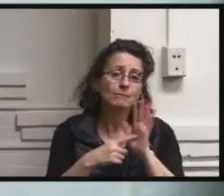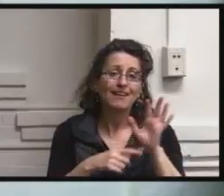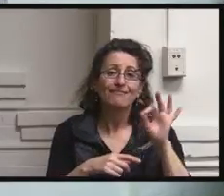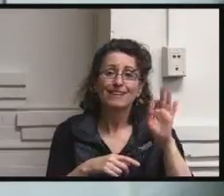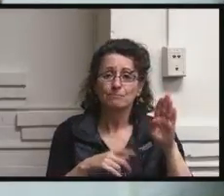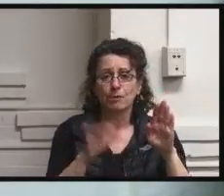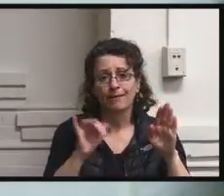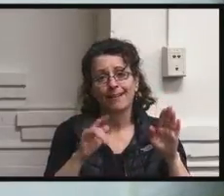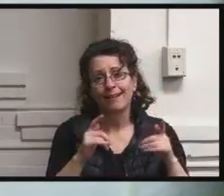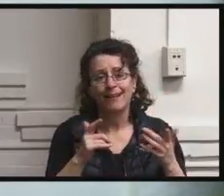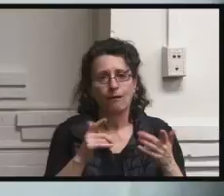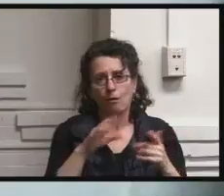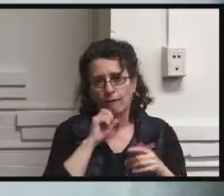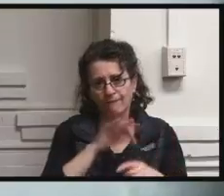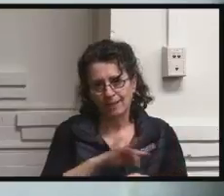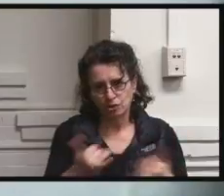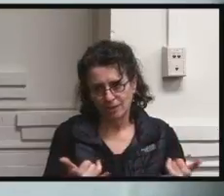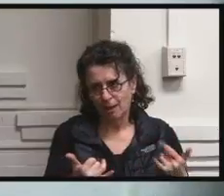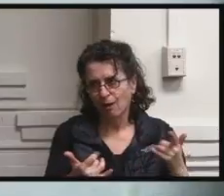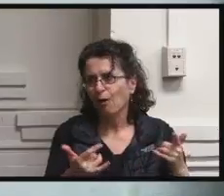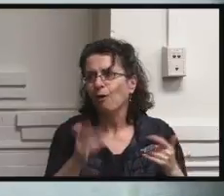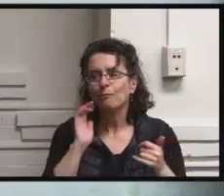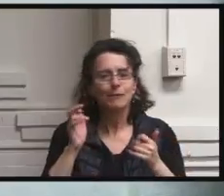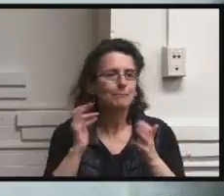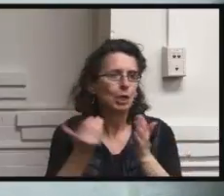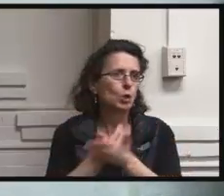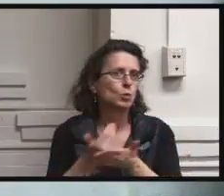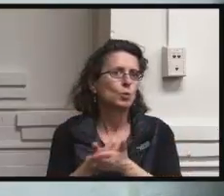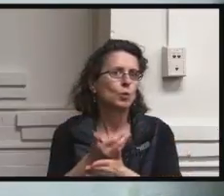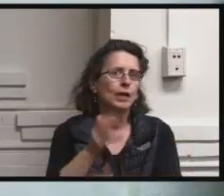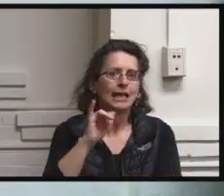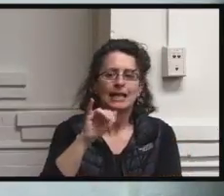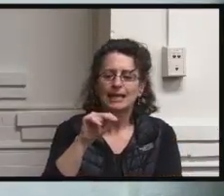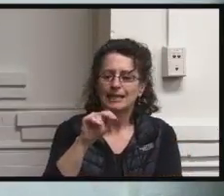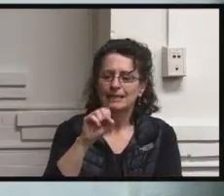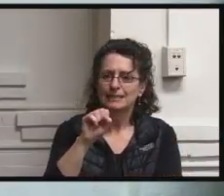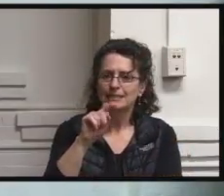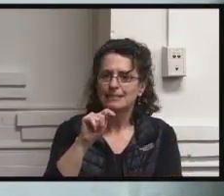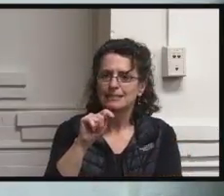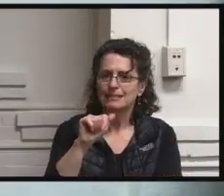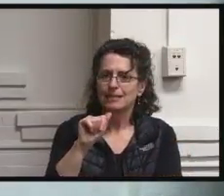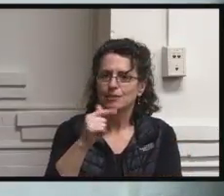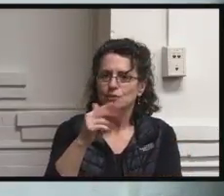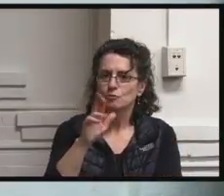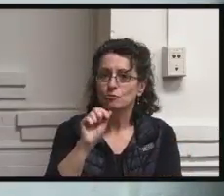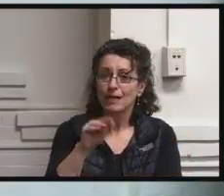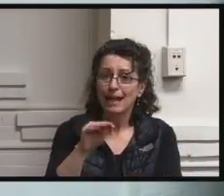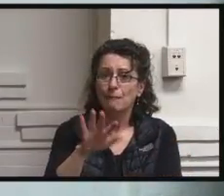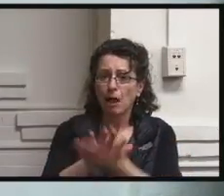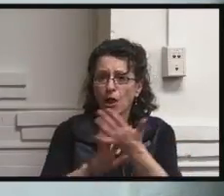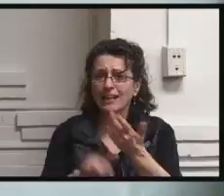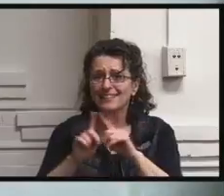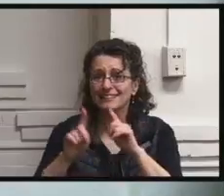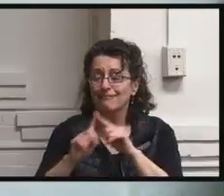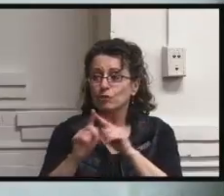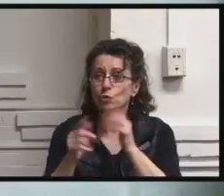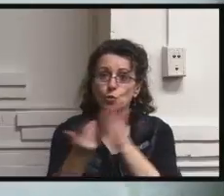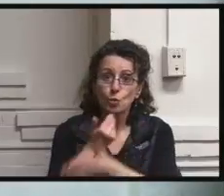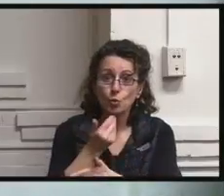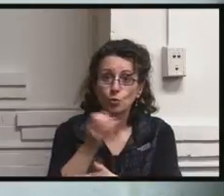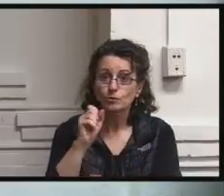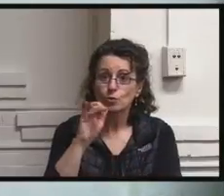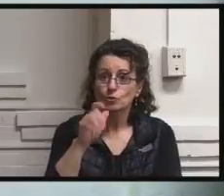or whatever the new thing is, there's a lot of ways to reach out into the community. There's also polling. If you want to know what people